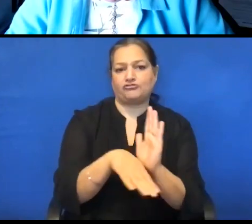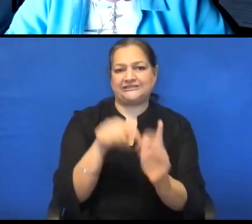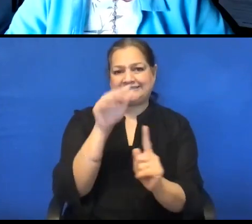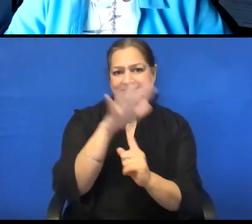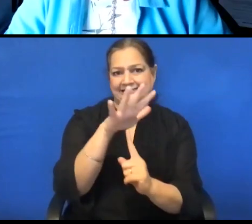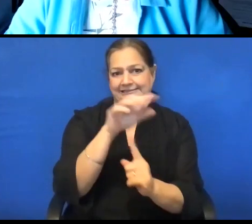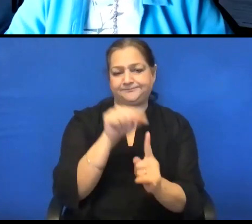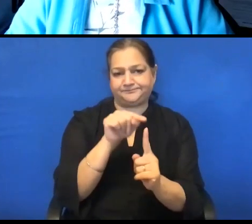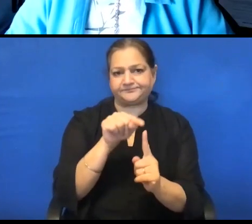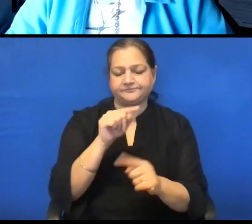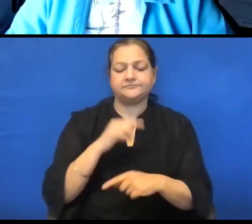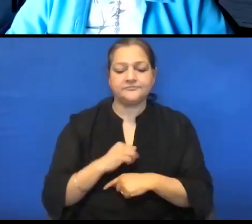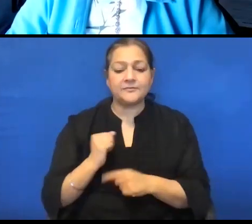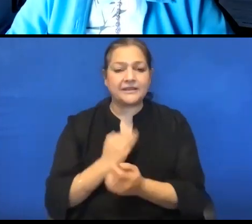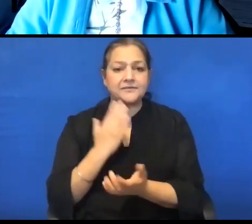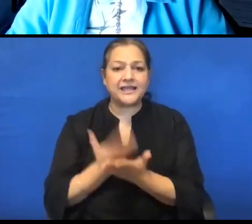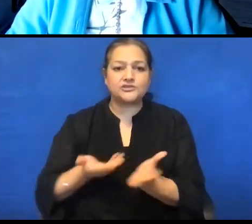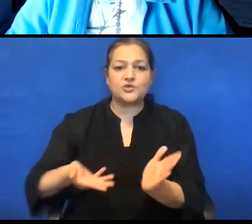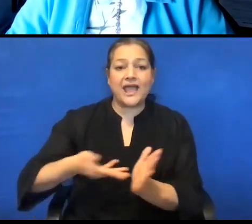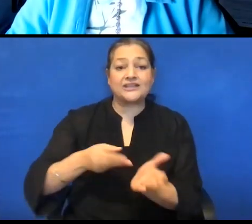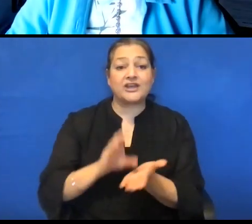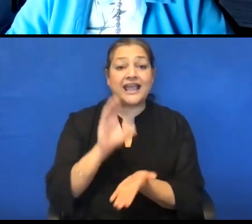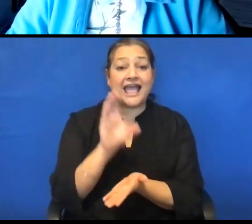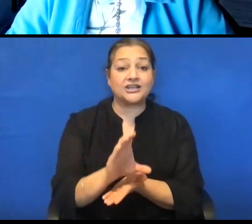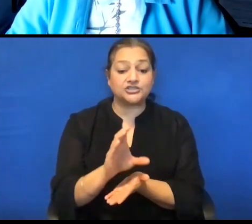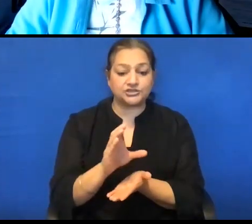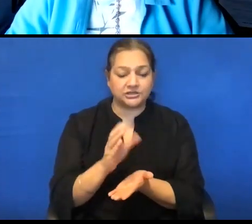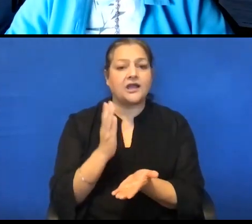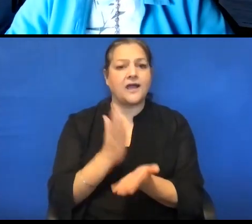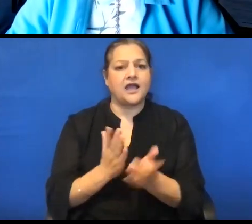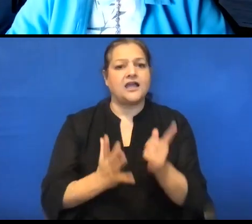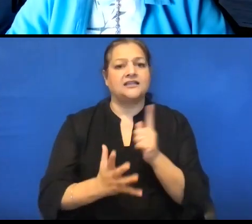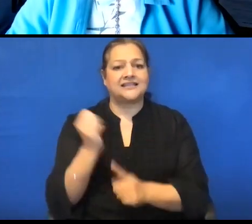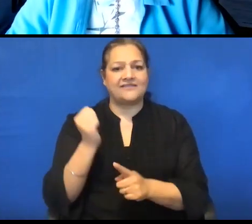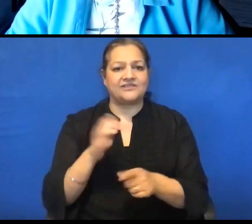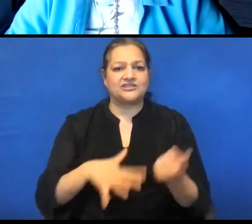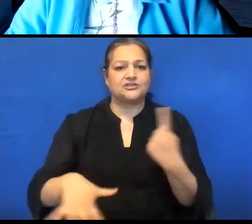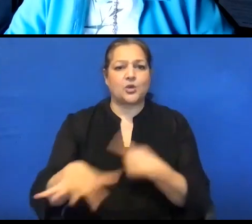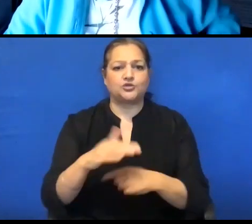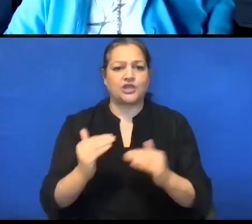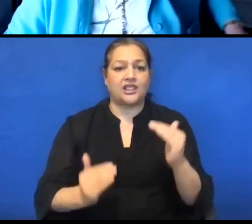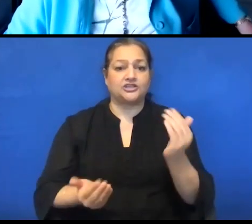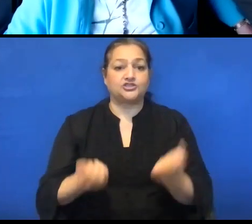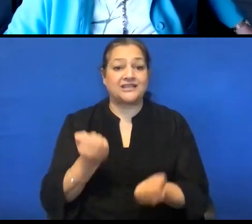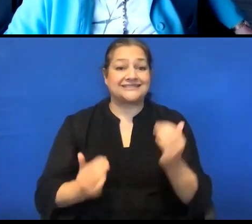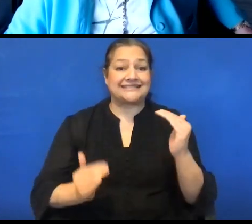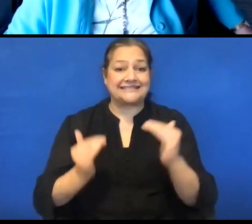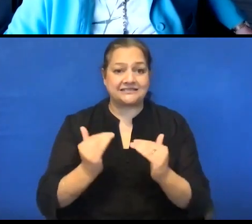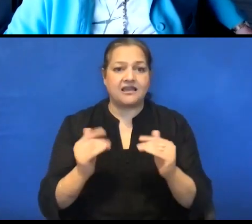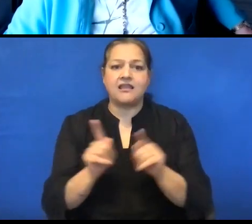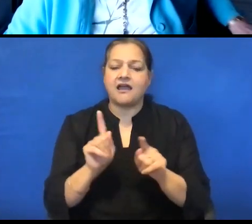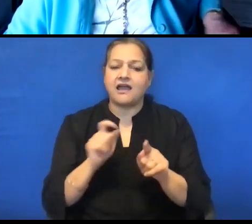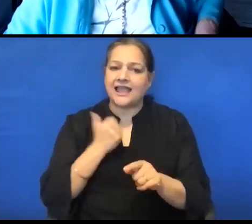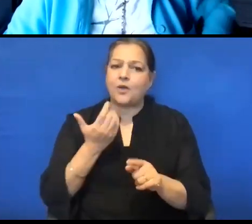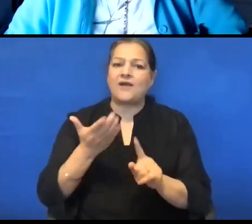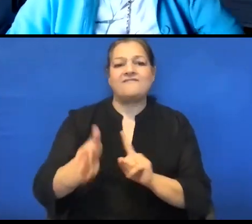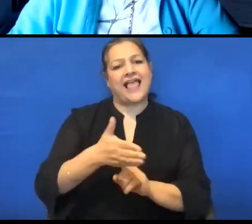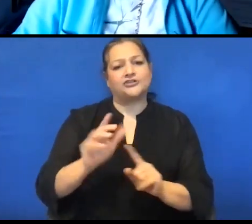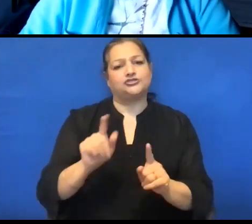cash does deliver greater social justice with well-targeted policies like our flagship pupil premium